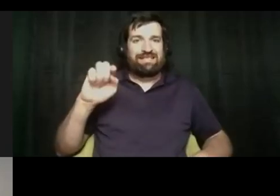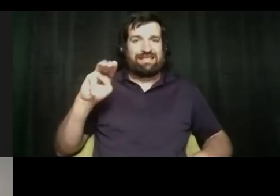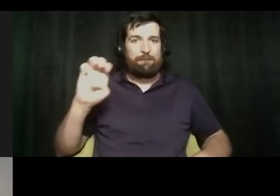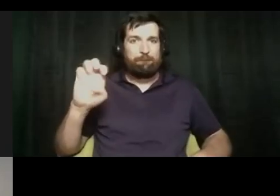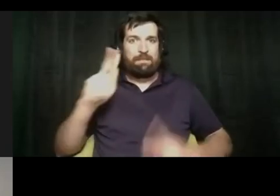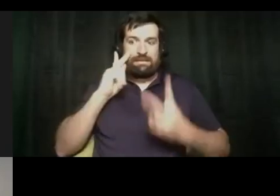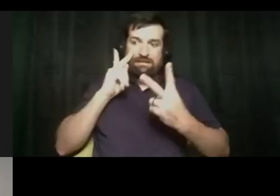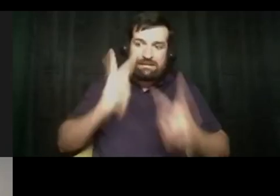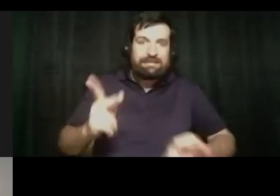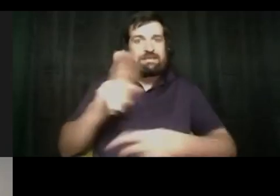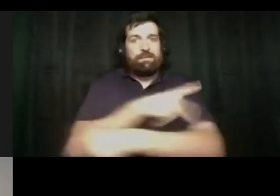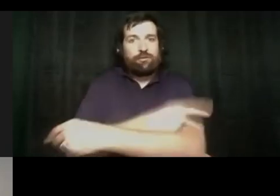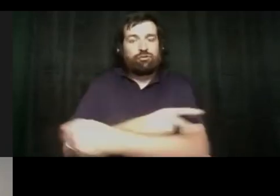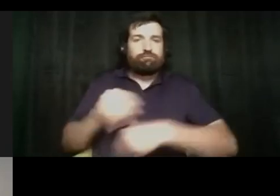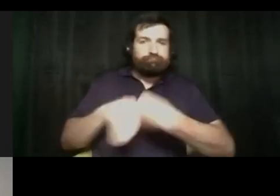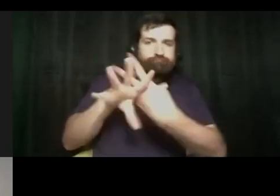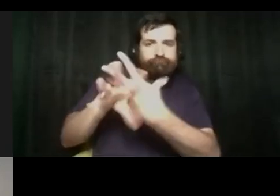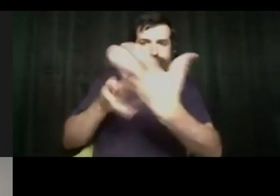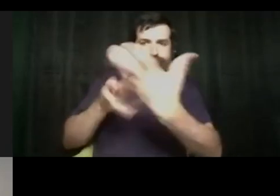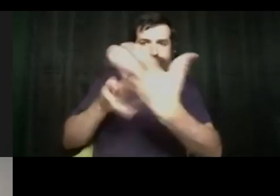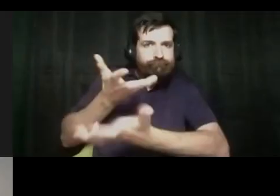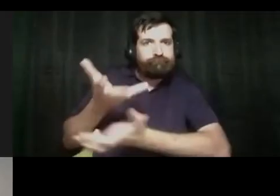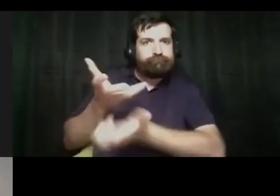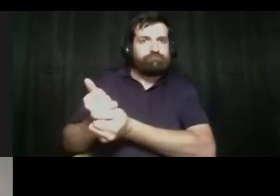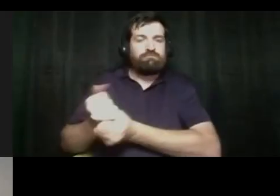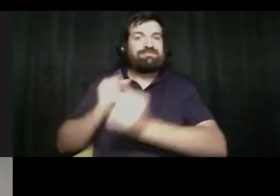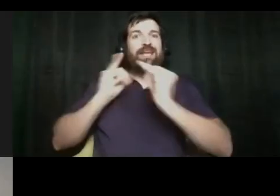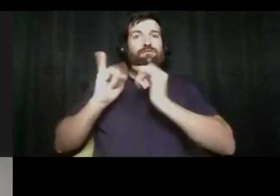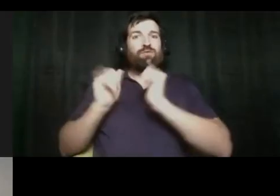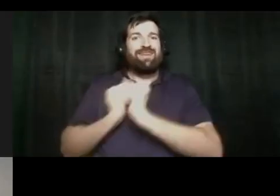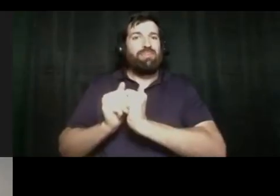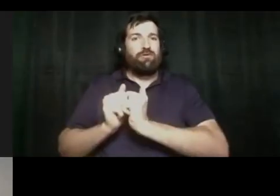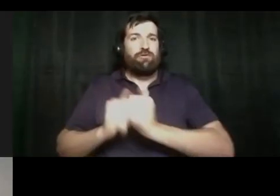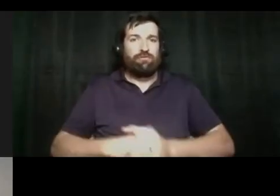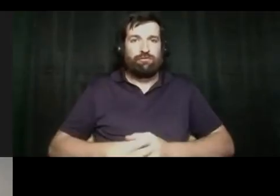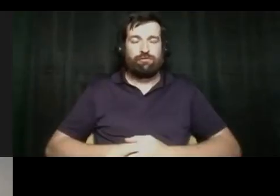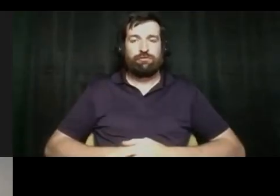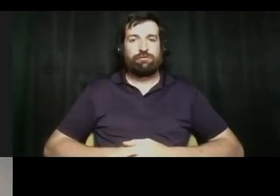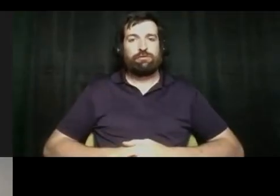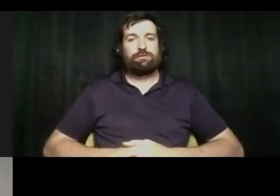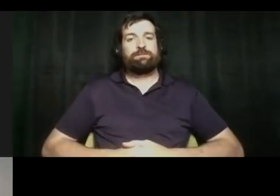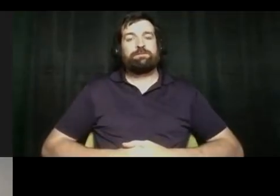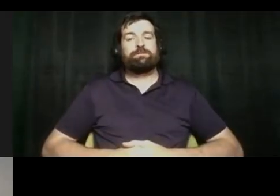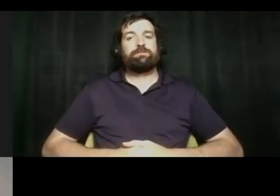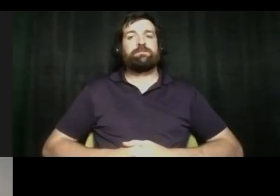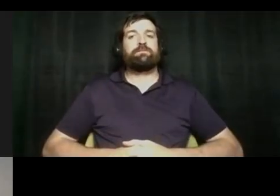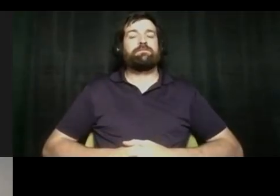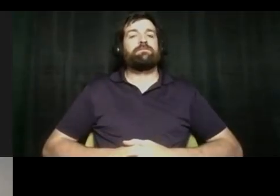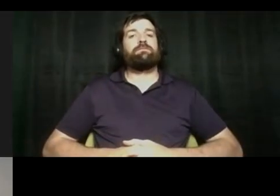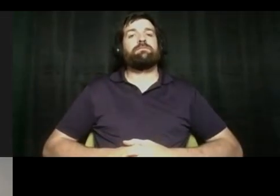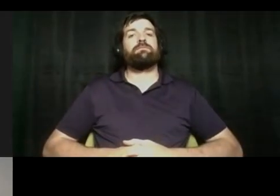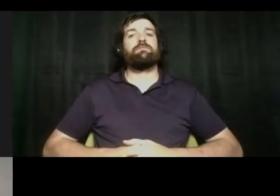and we FaceTime our consultant and we do the interview together. And so it's a